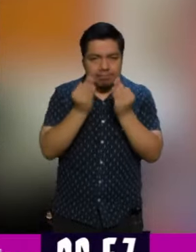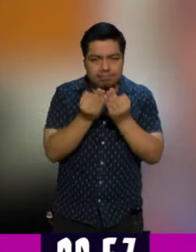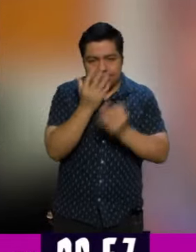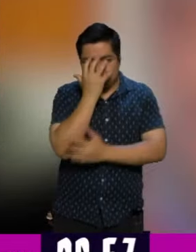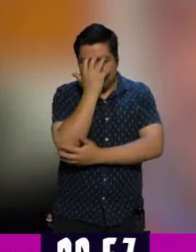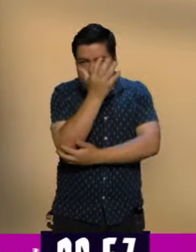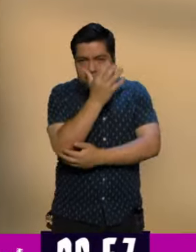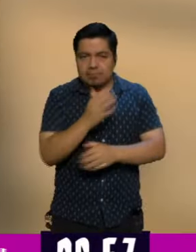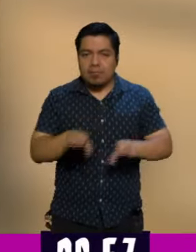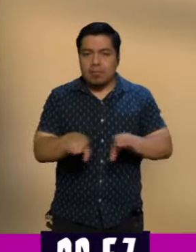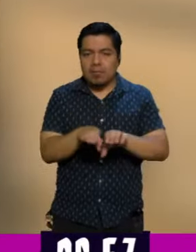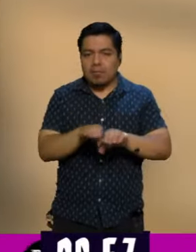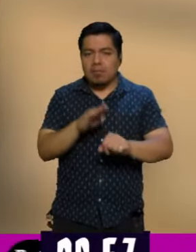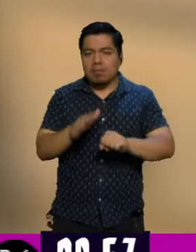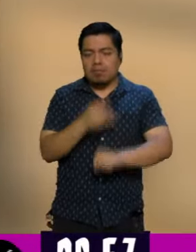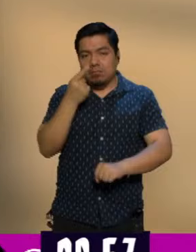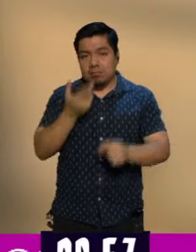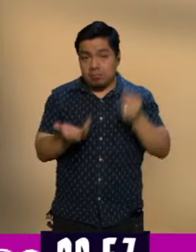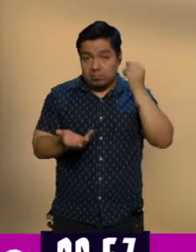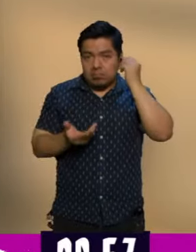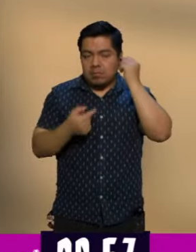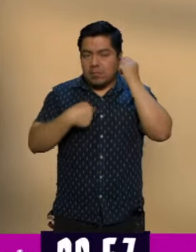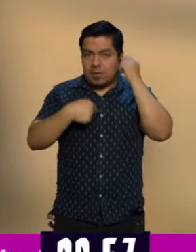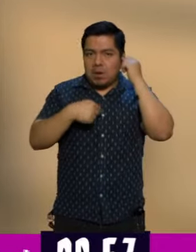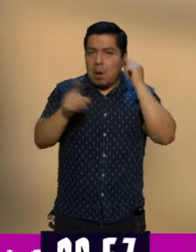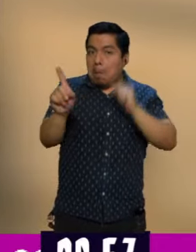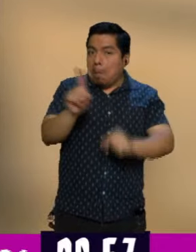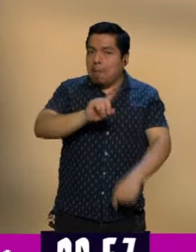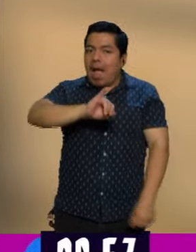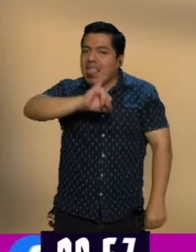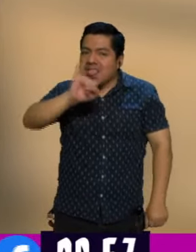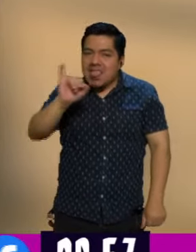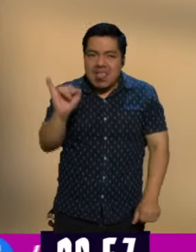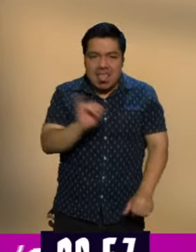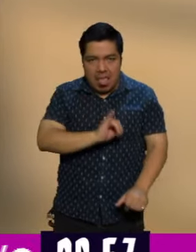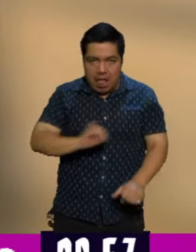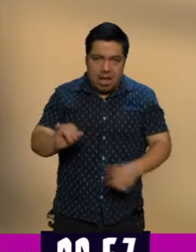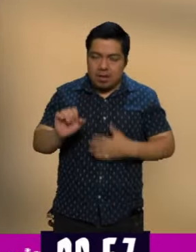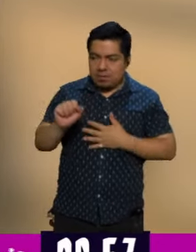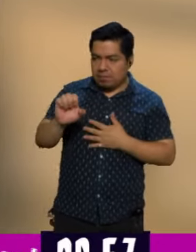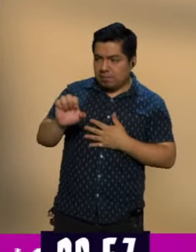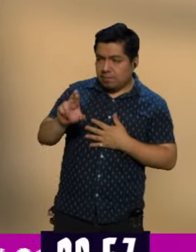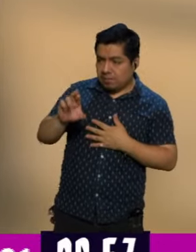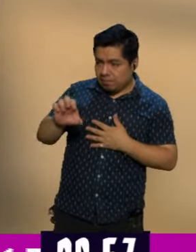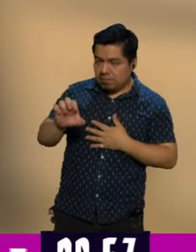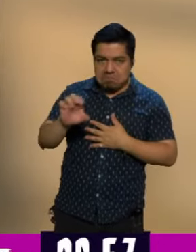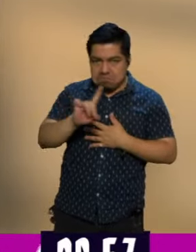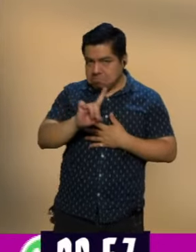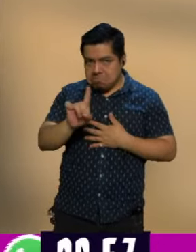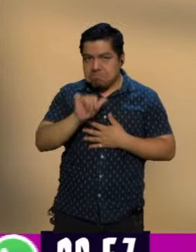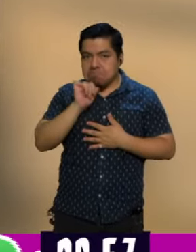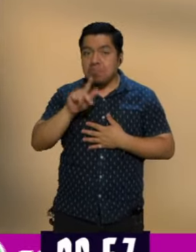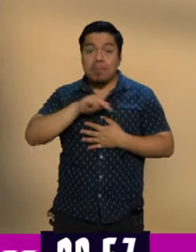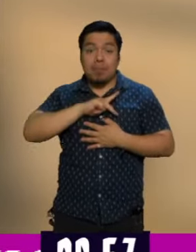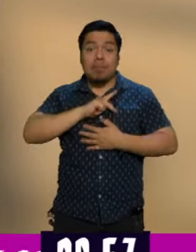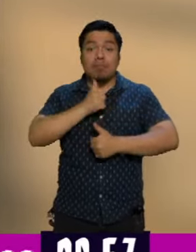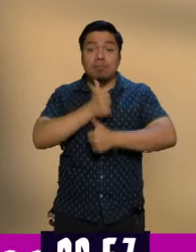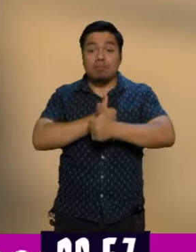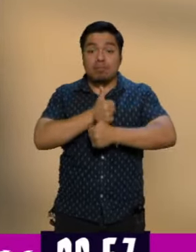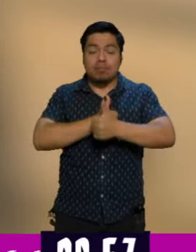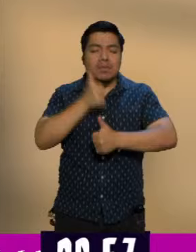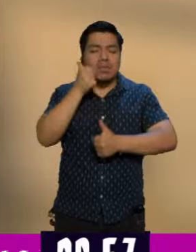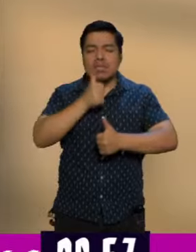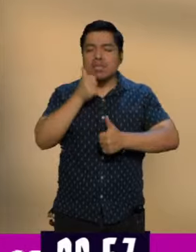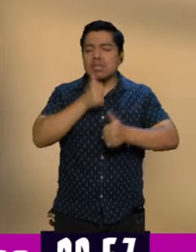Right. I have never done a period show. My entire career has been